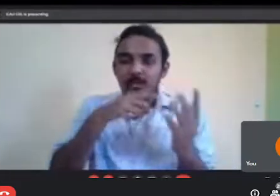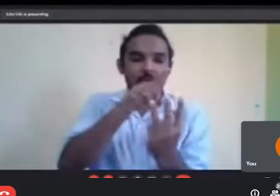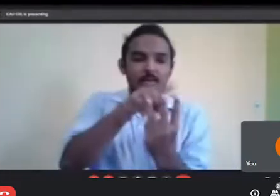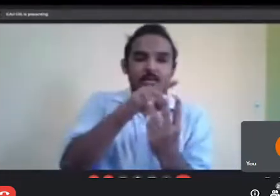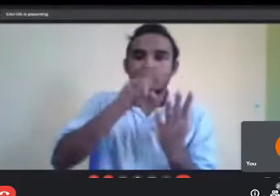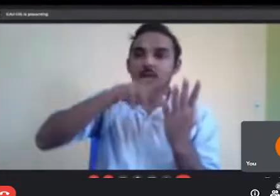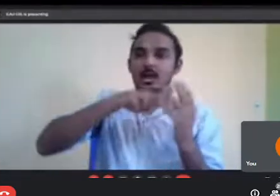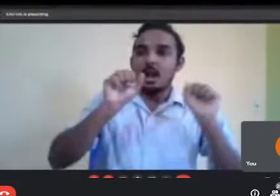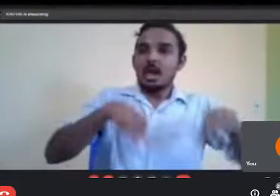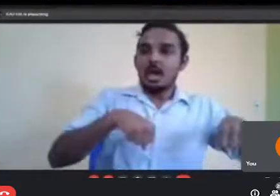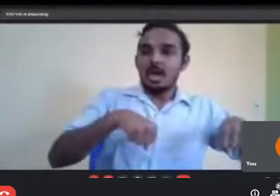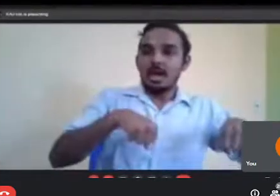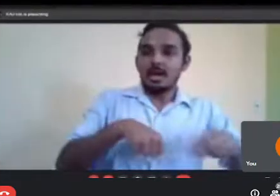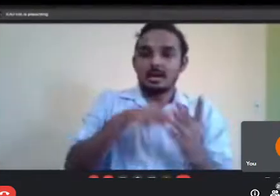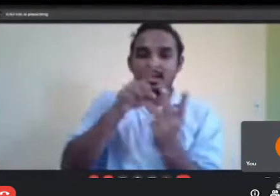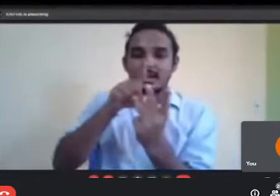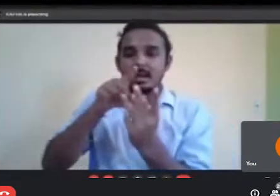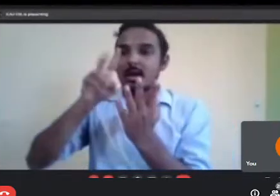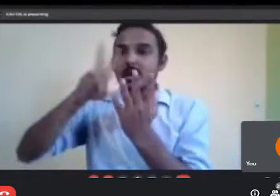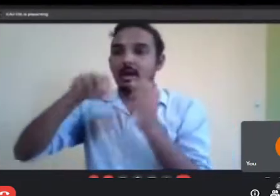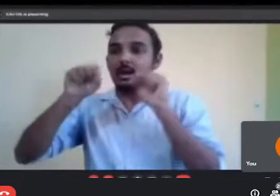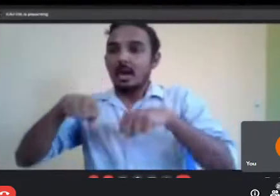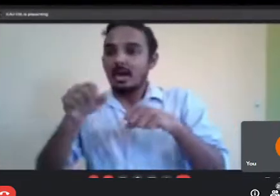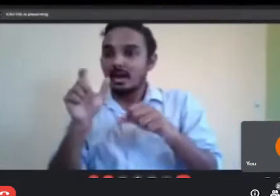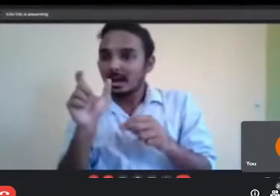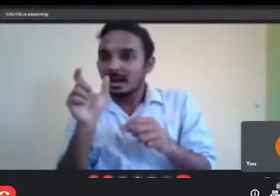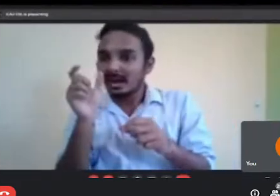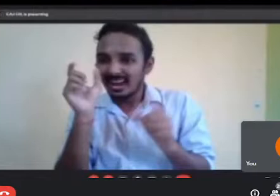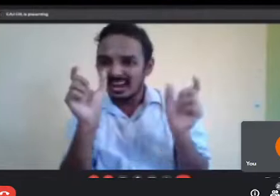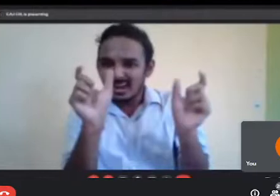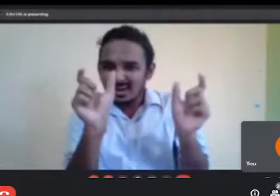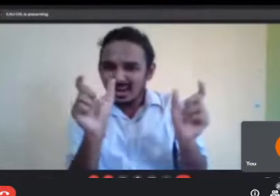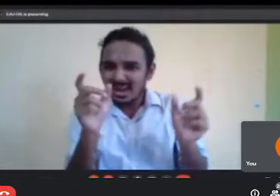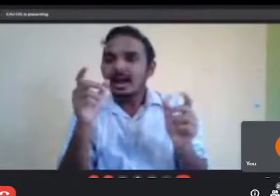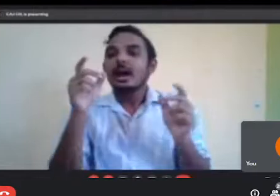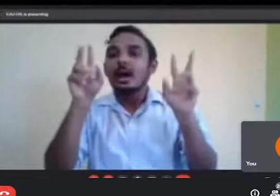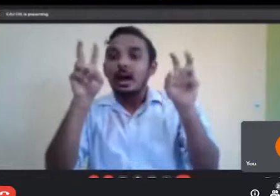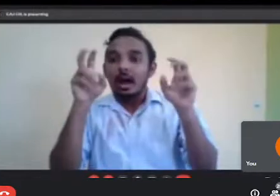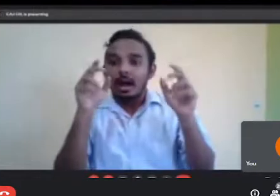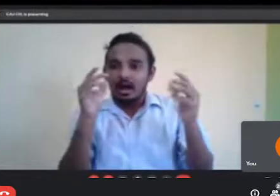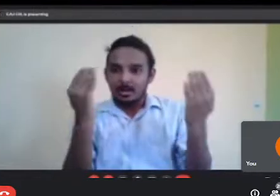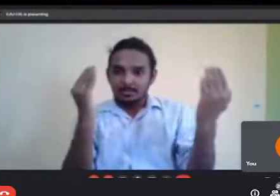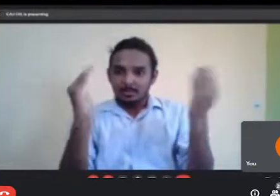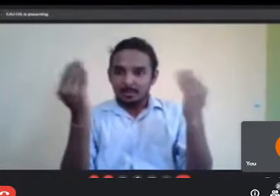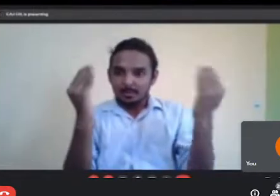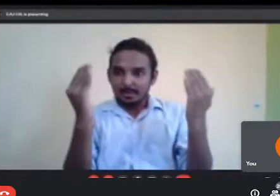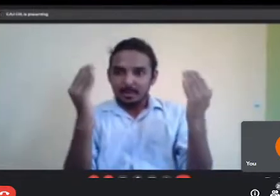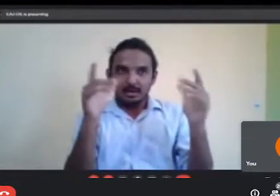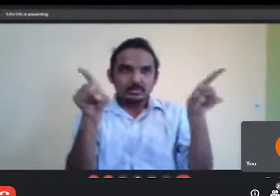and it was possible then in the first pre-test and in the first pre-test that the child did very well.